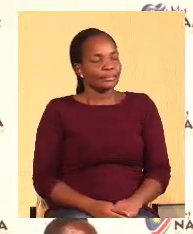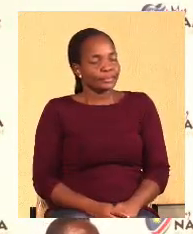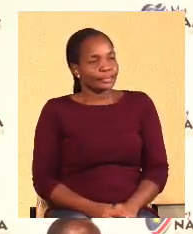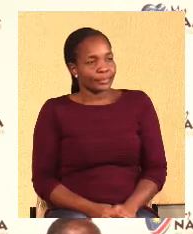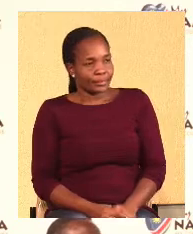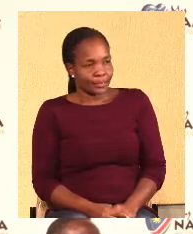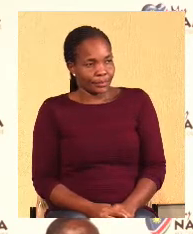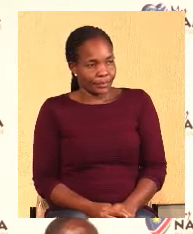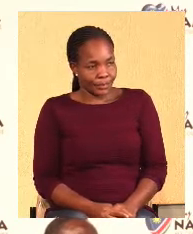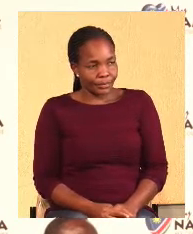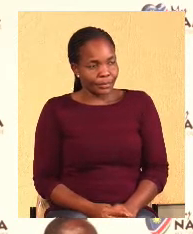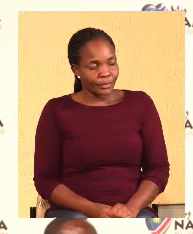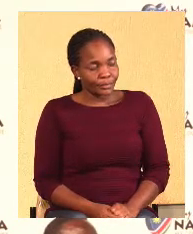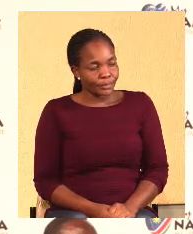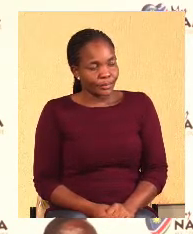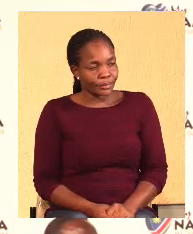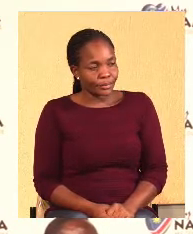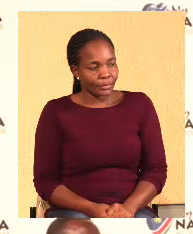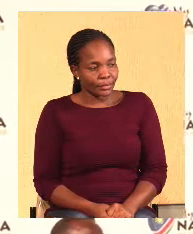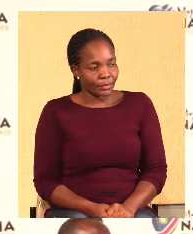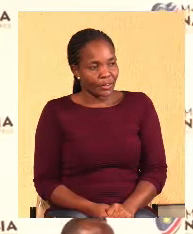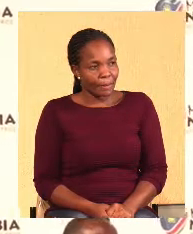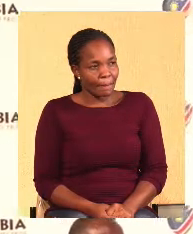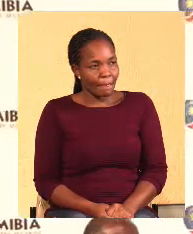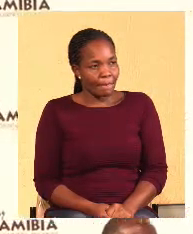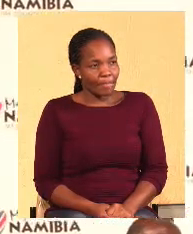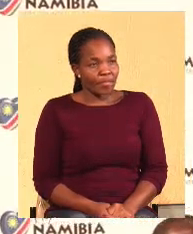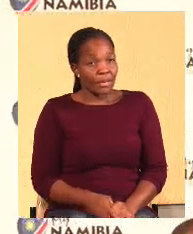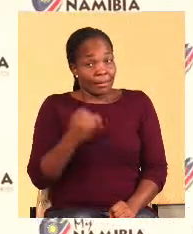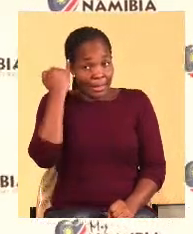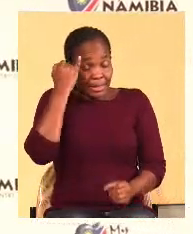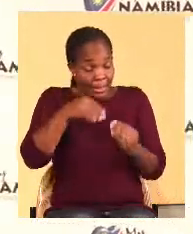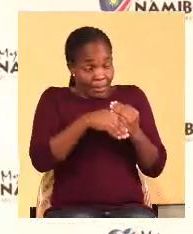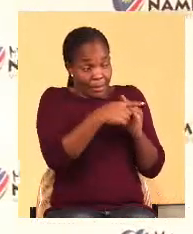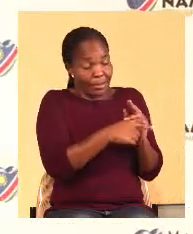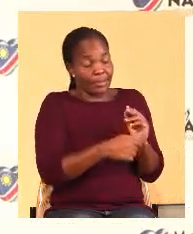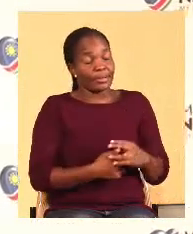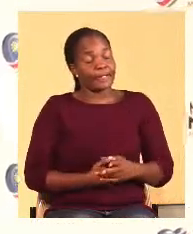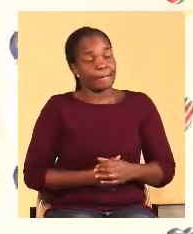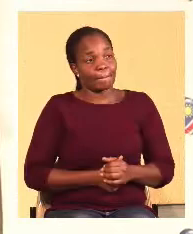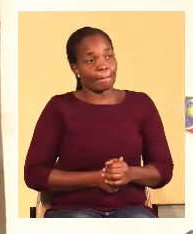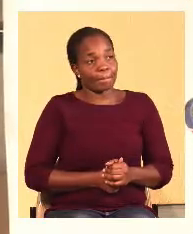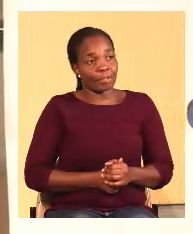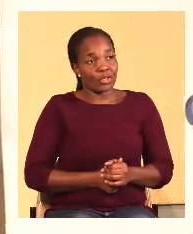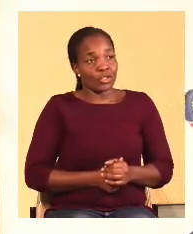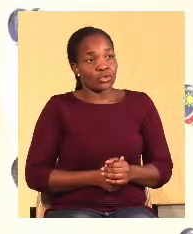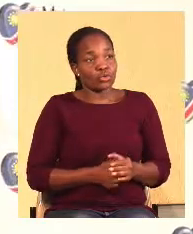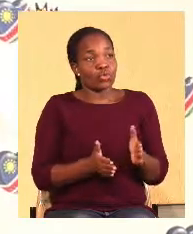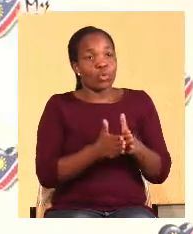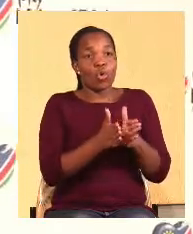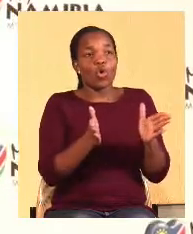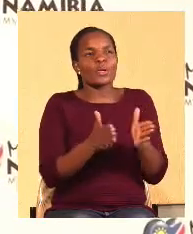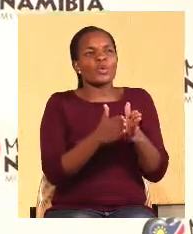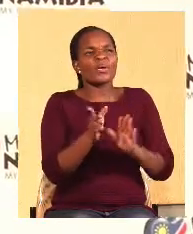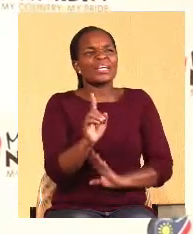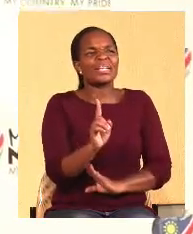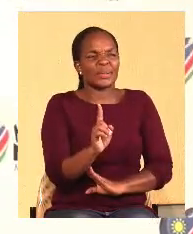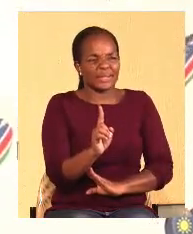to add something to what the Honourable Minister just mentioned. In terms of the opening up, we